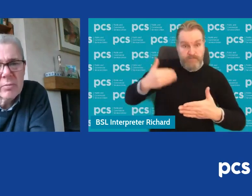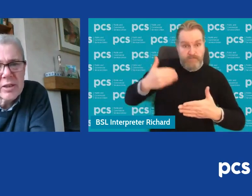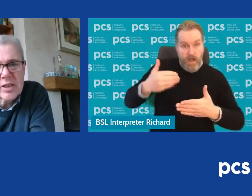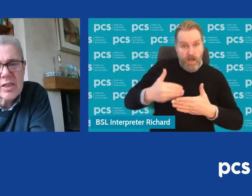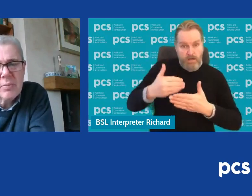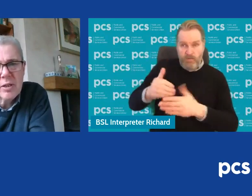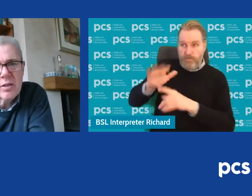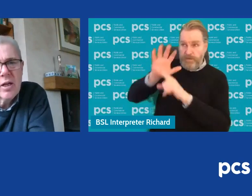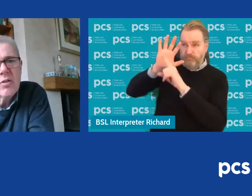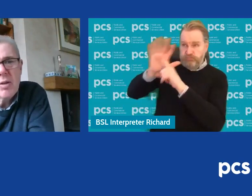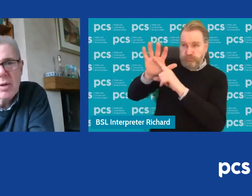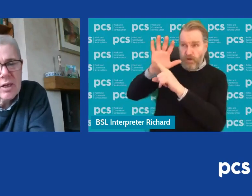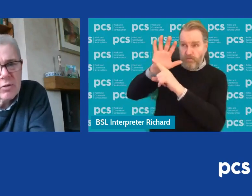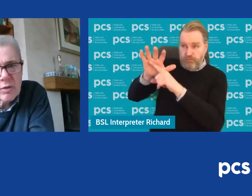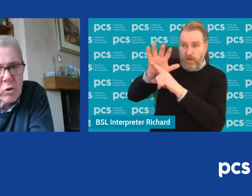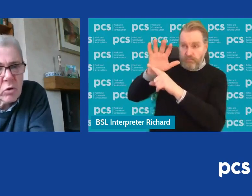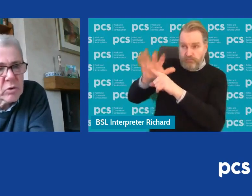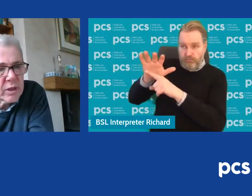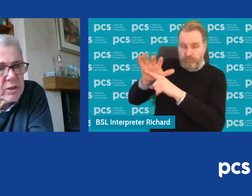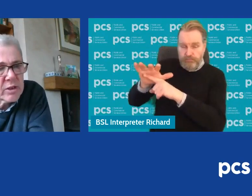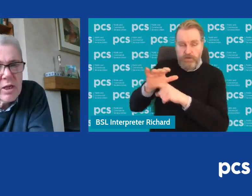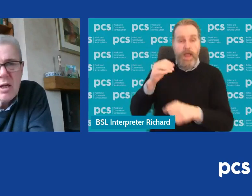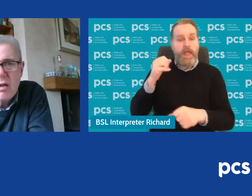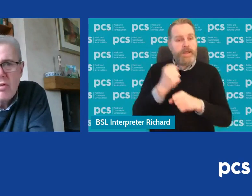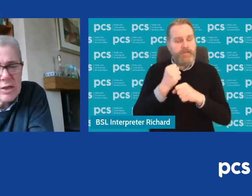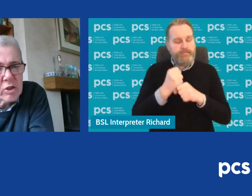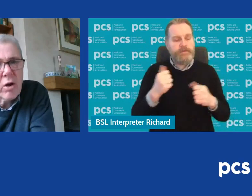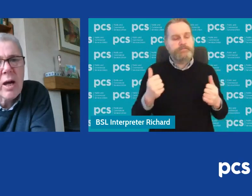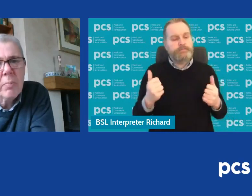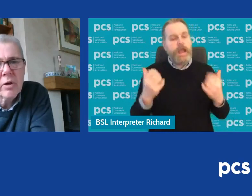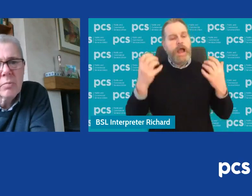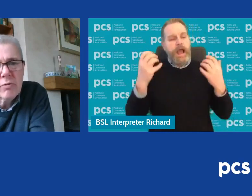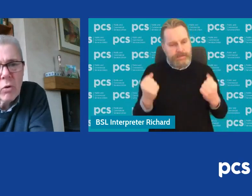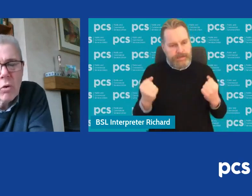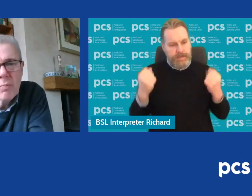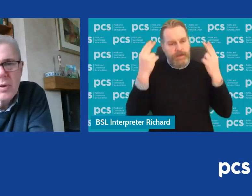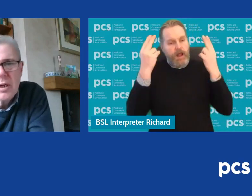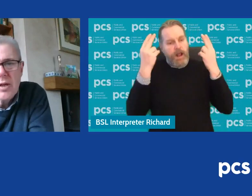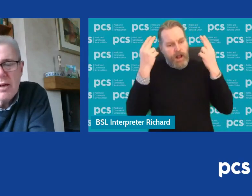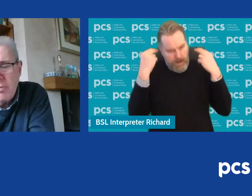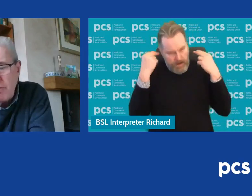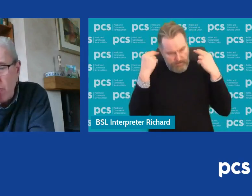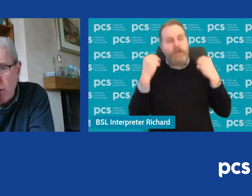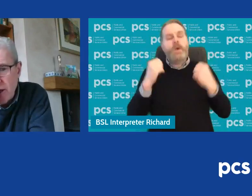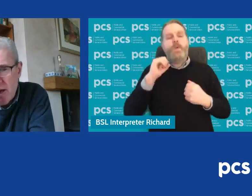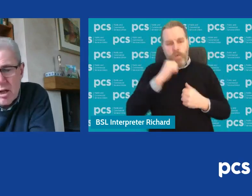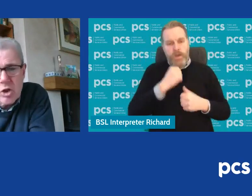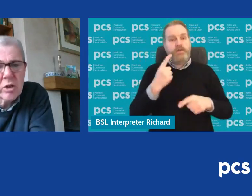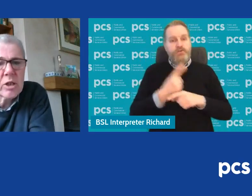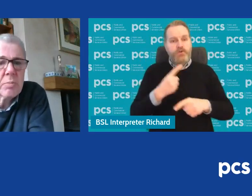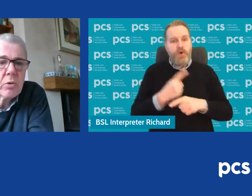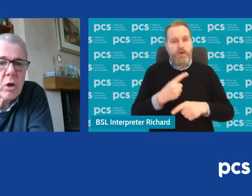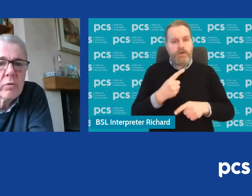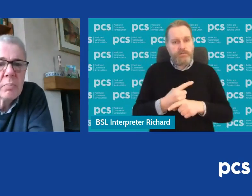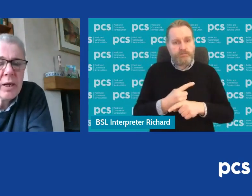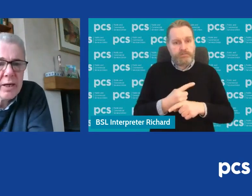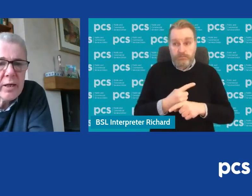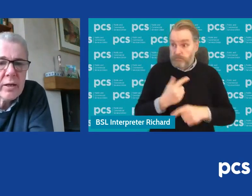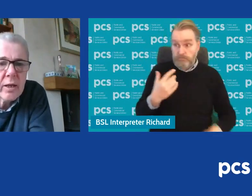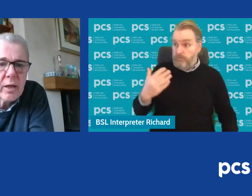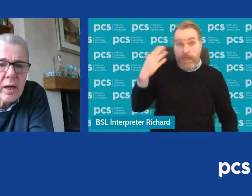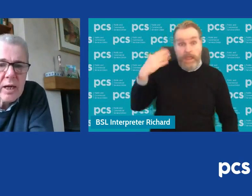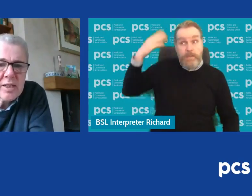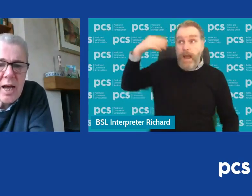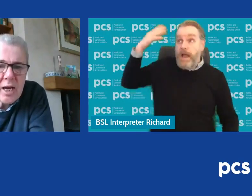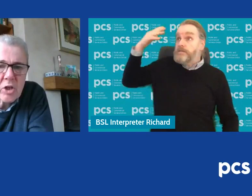where the government has accepted they must have to have talks with us. That's not happened before. Never before in a national dispute over